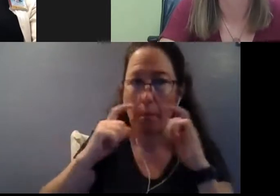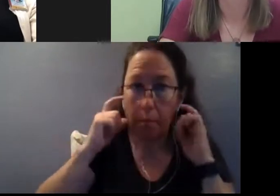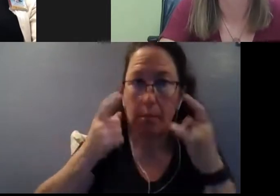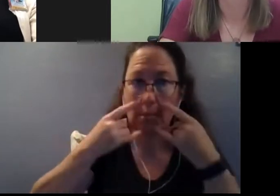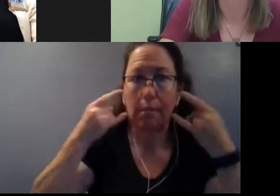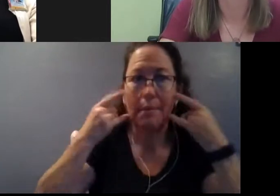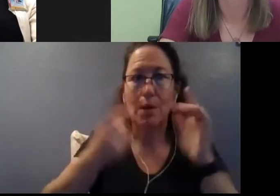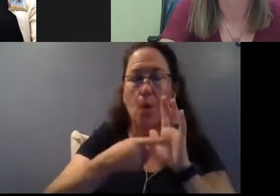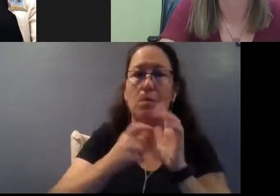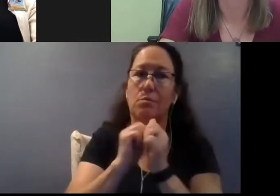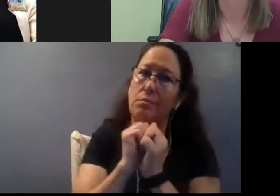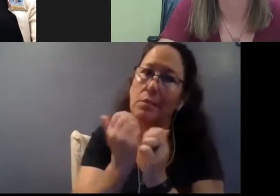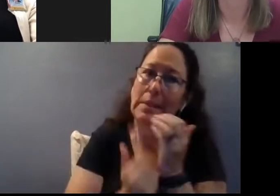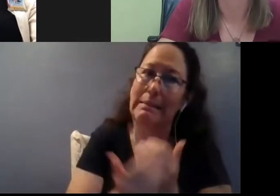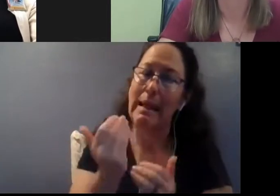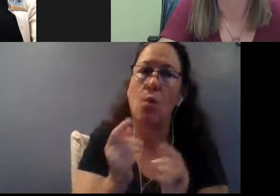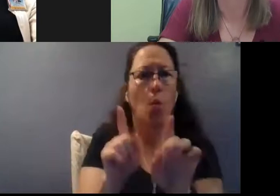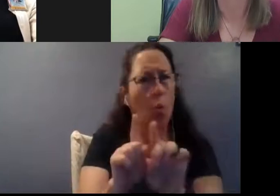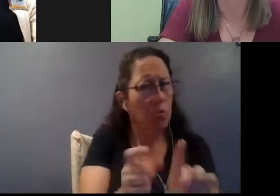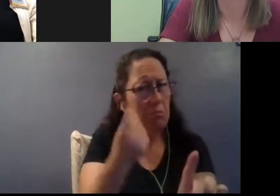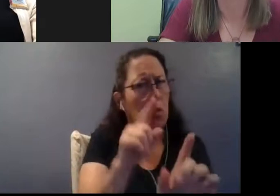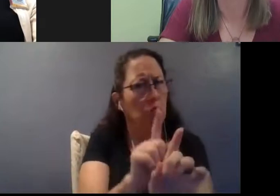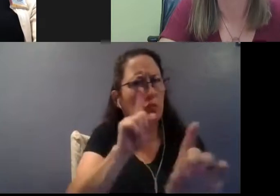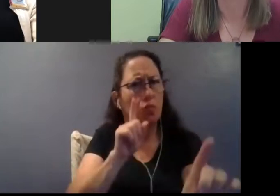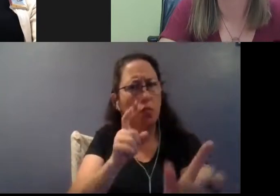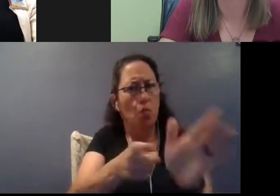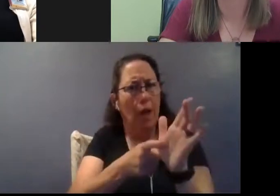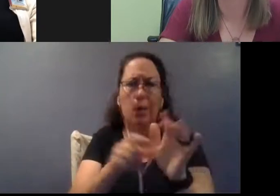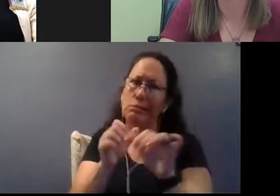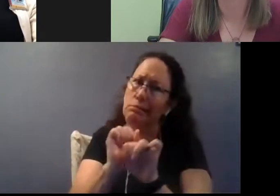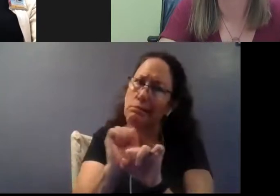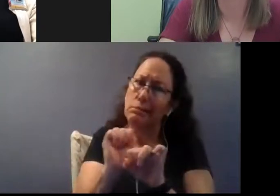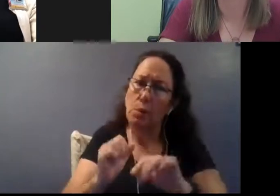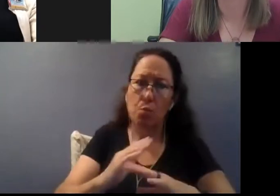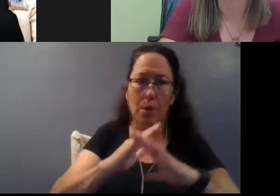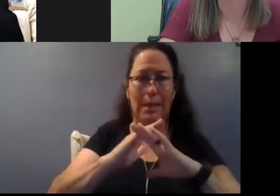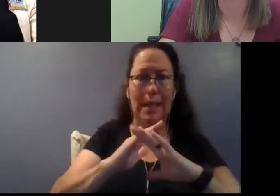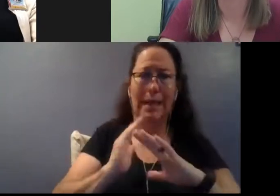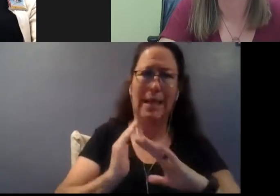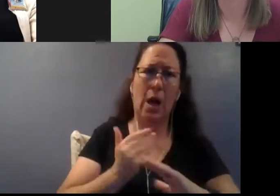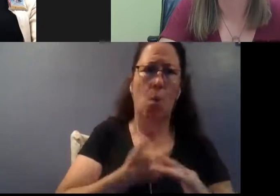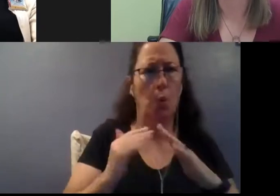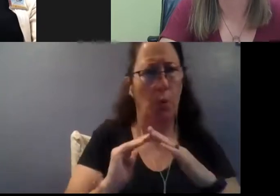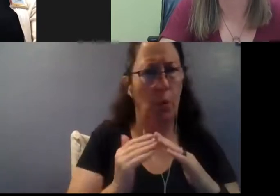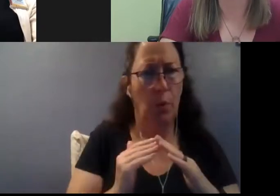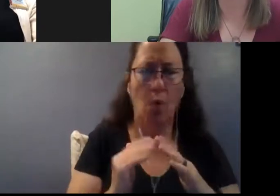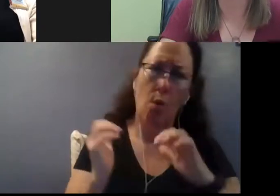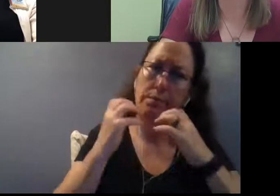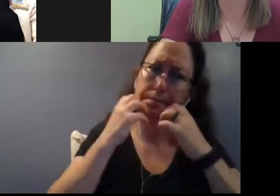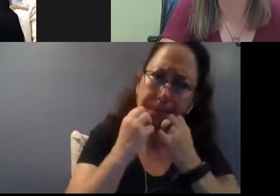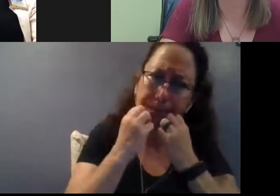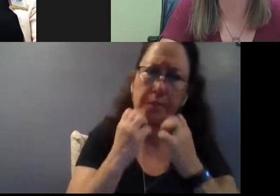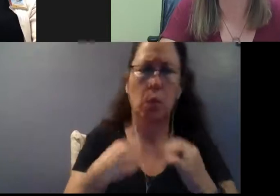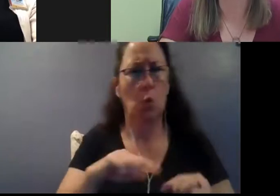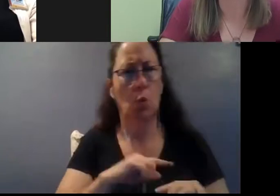of hand washing, and practicing social distancing. We are working hard to protect the most vulnerable people in our community. We ask that